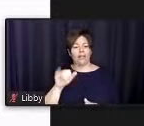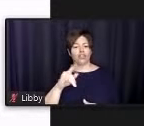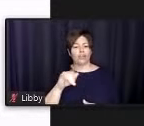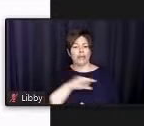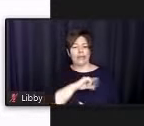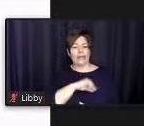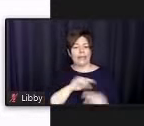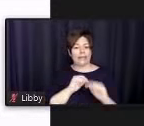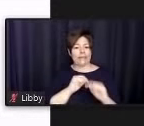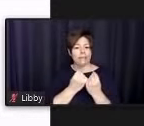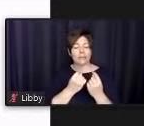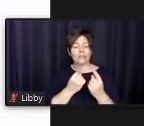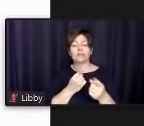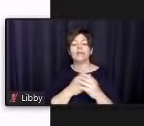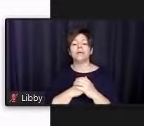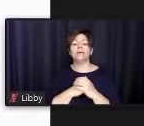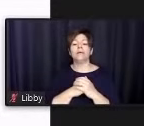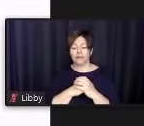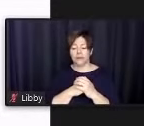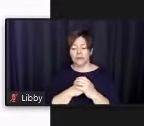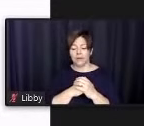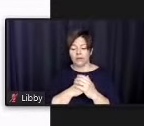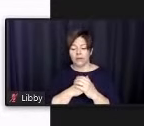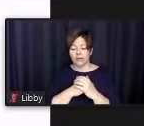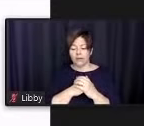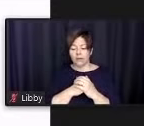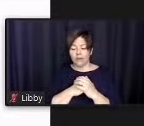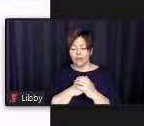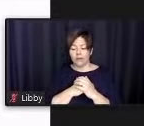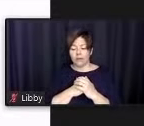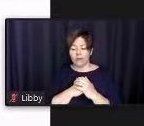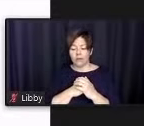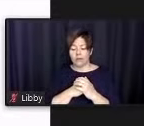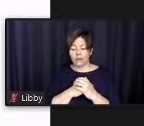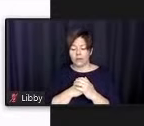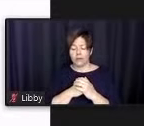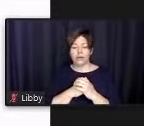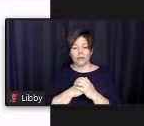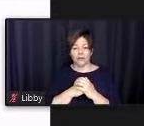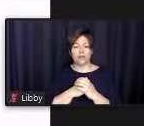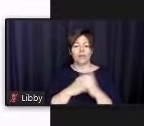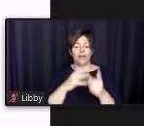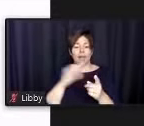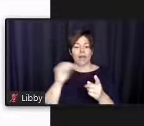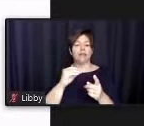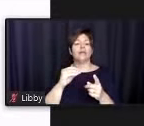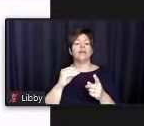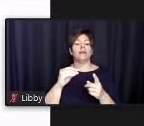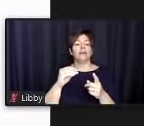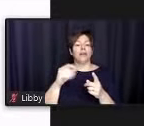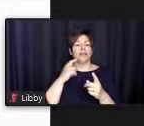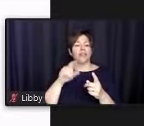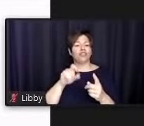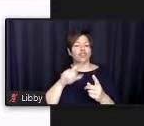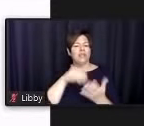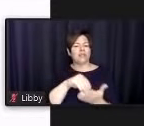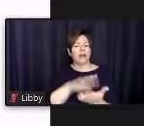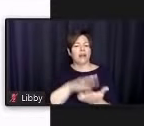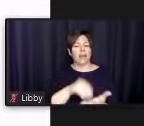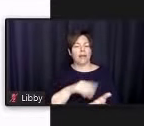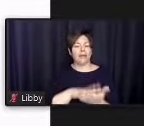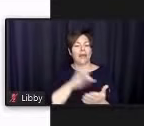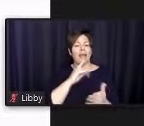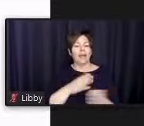are not available to make a valid determination about SLD or any other eligibility, then you should be documented in a plan put in